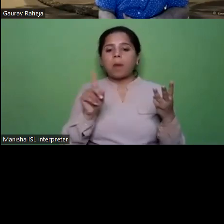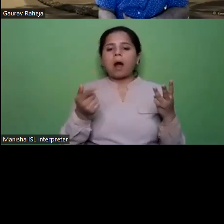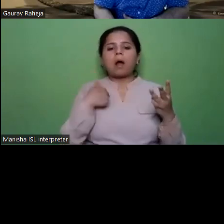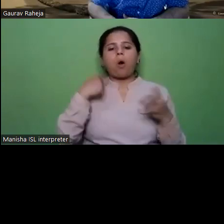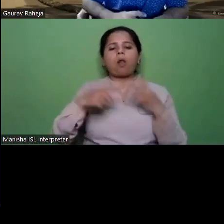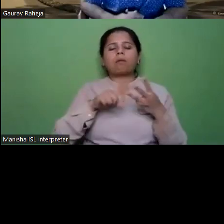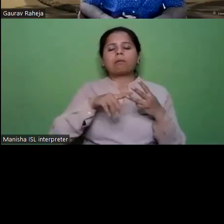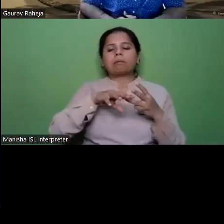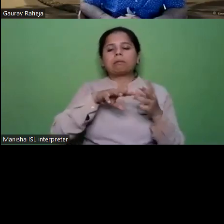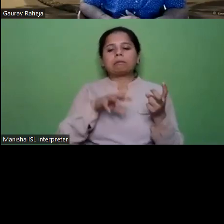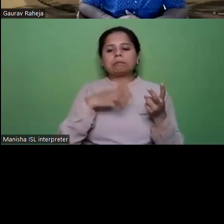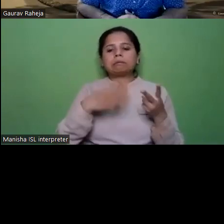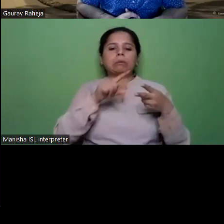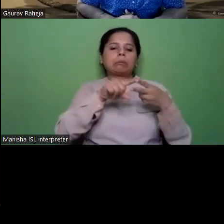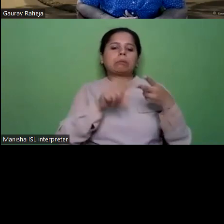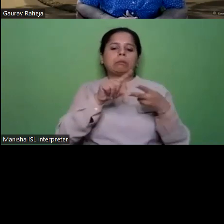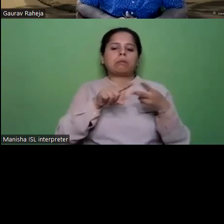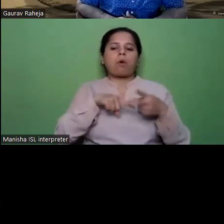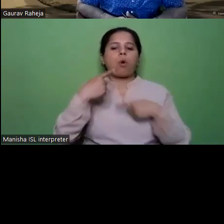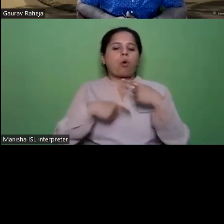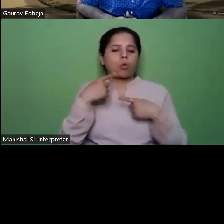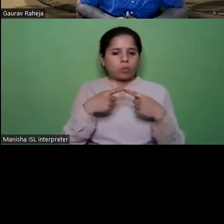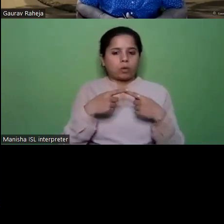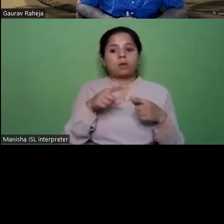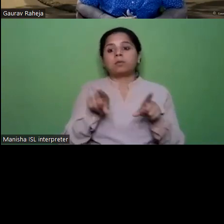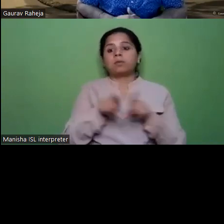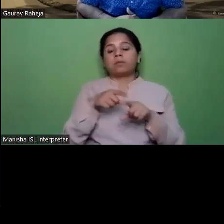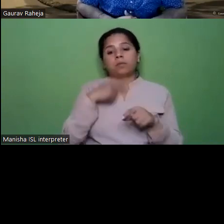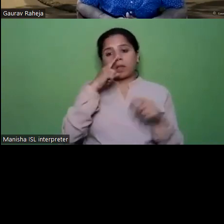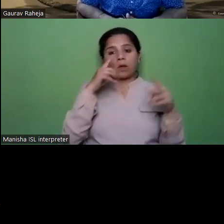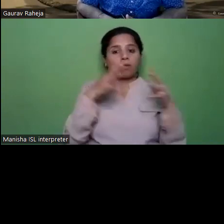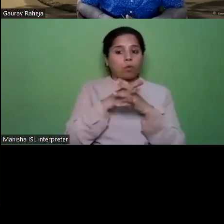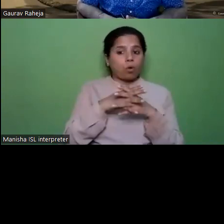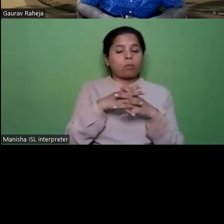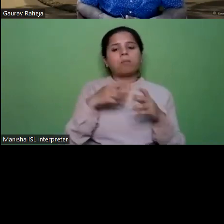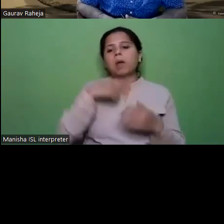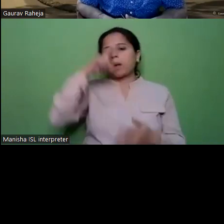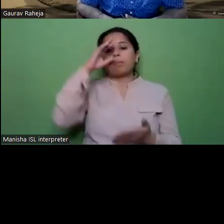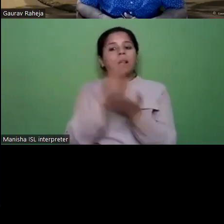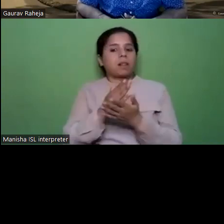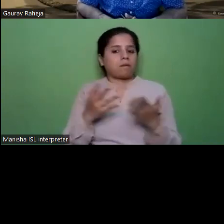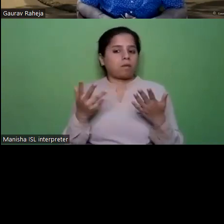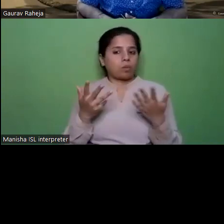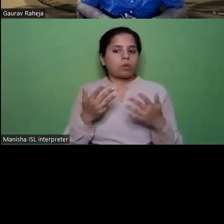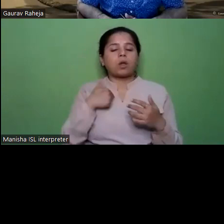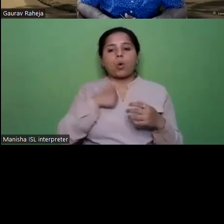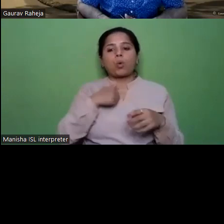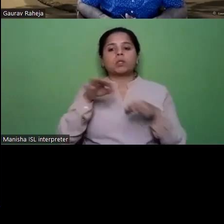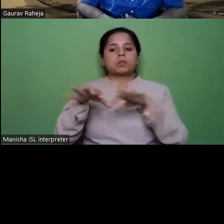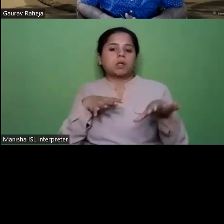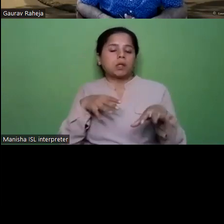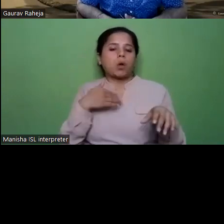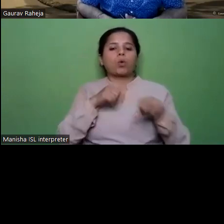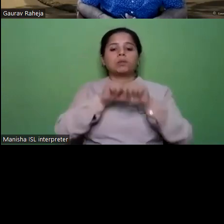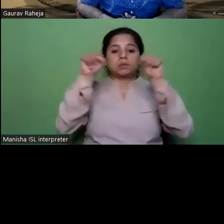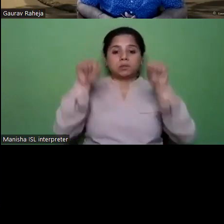right? And of course, we also talk about the female gender because we believe that our cities, our